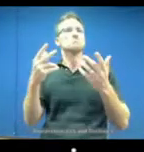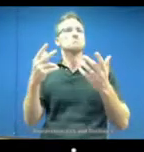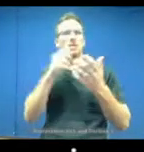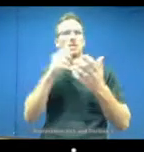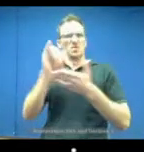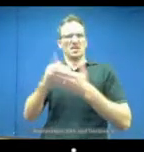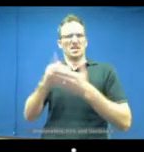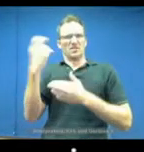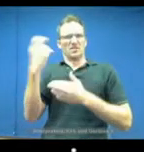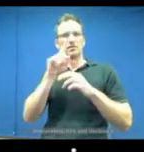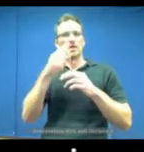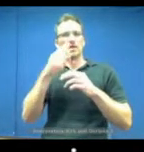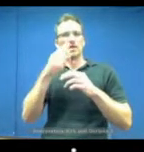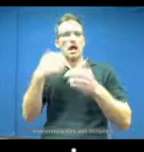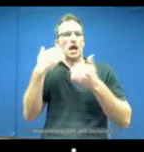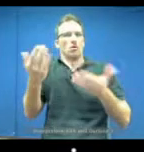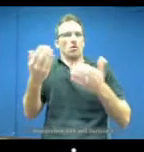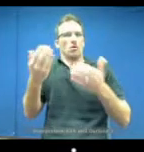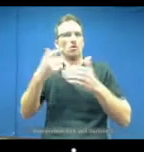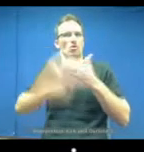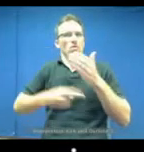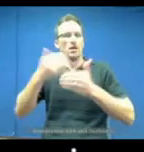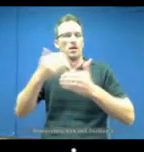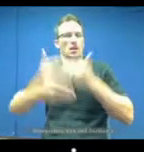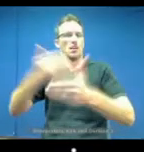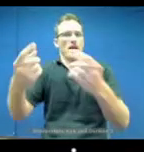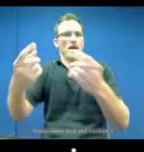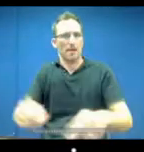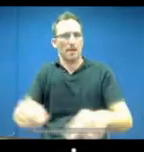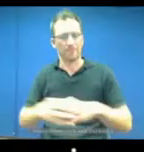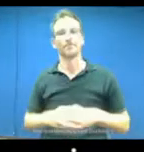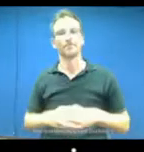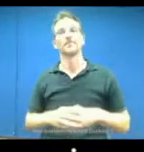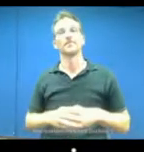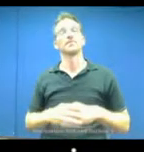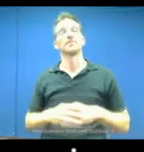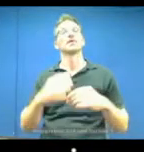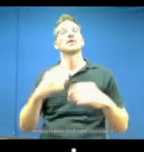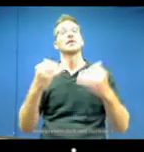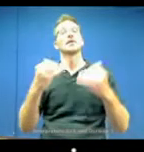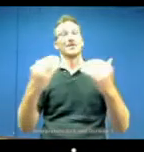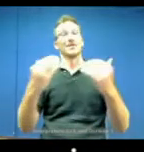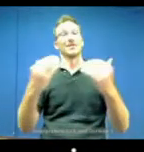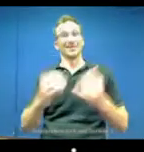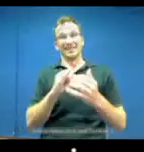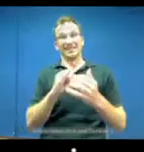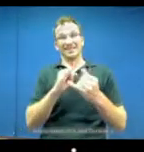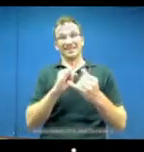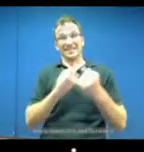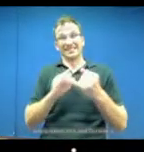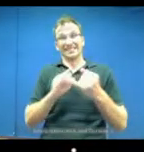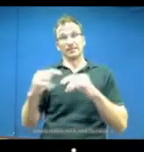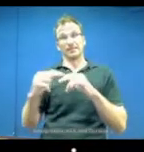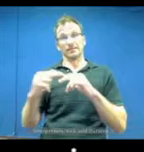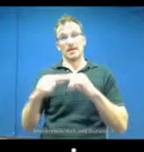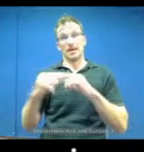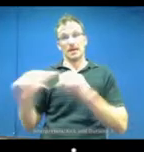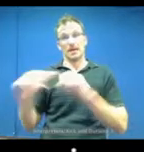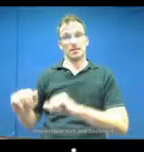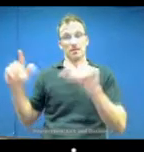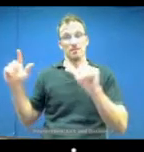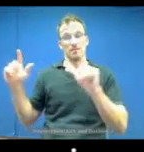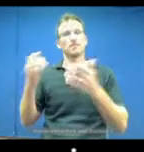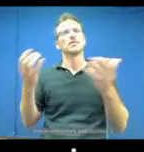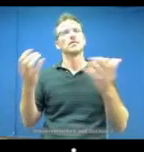All right, you can see the final slide is our next step, and the next